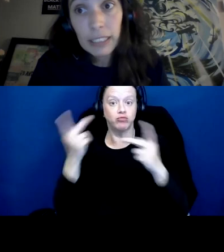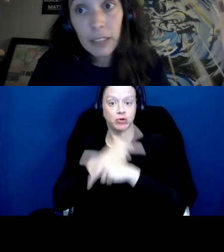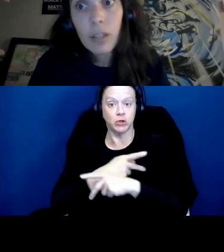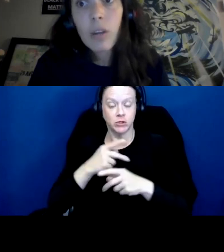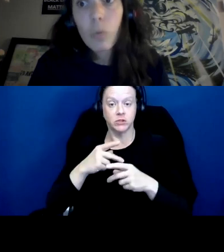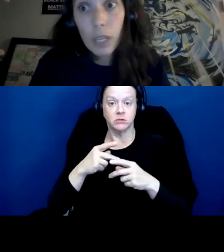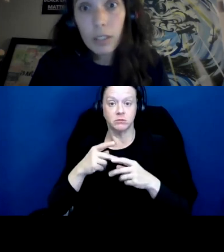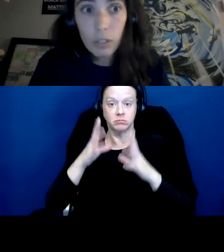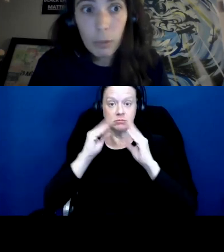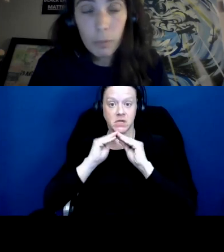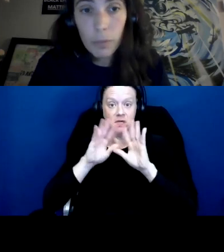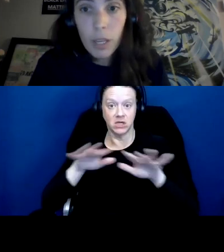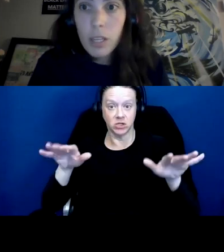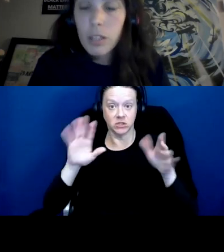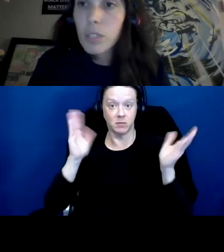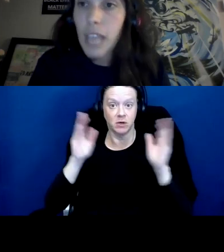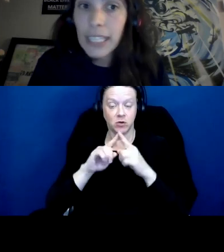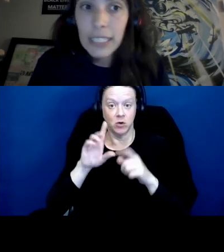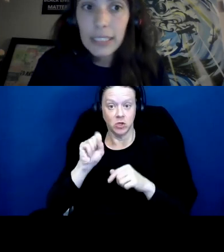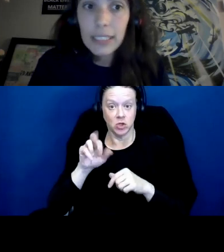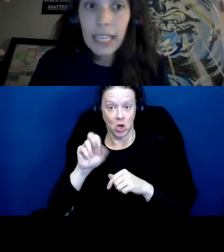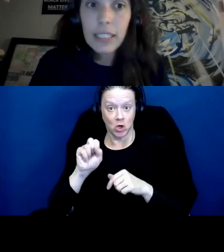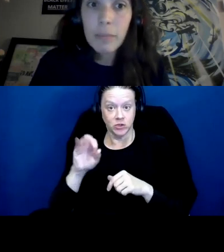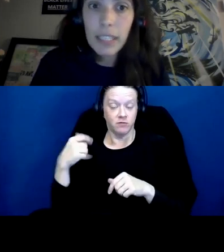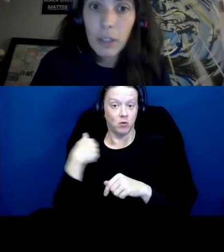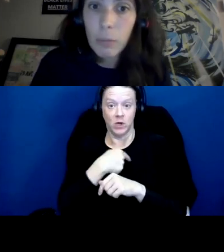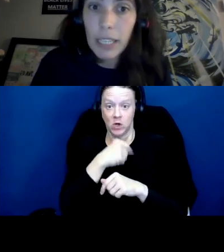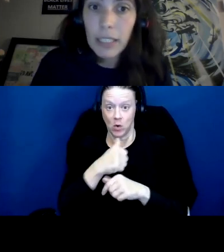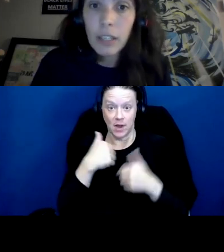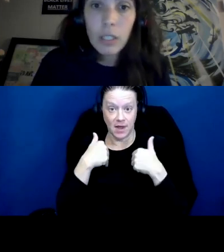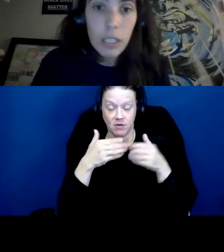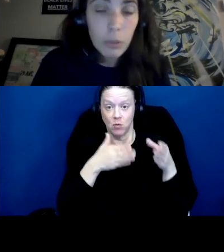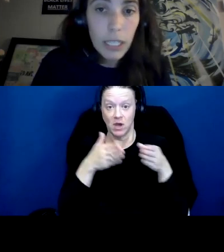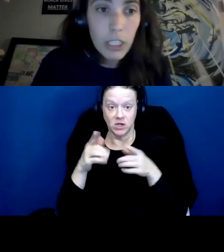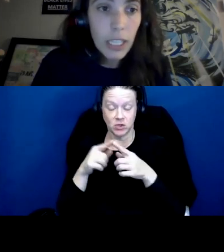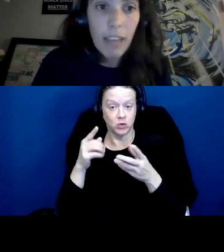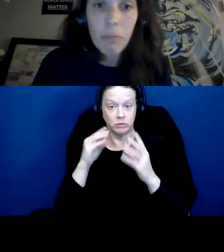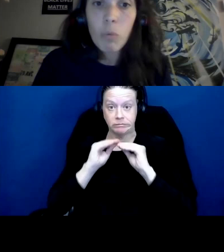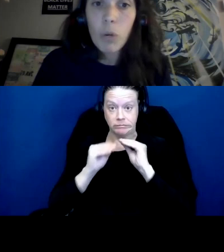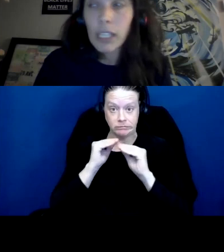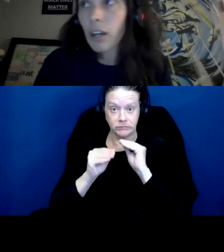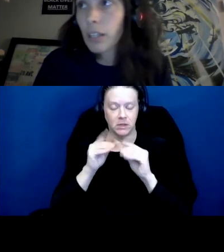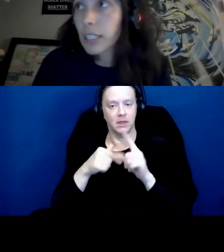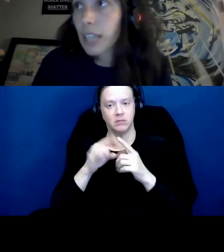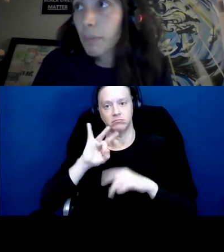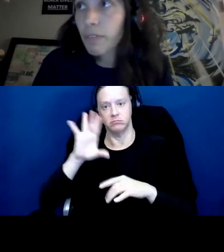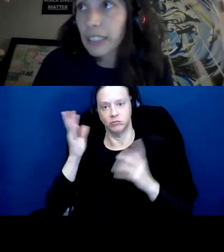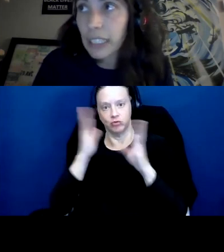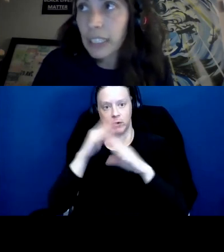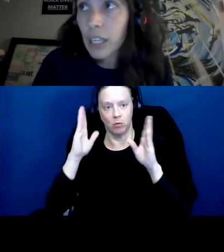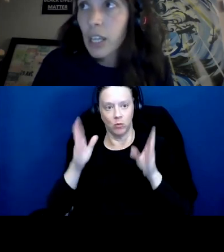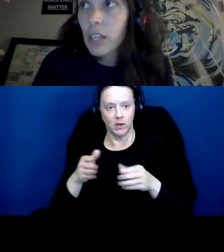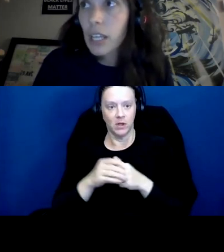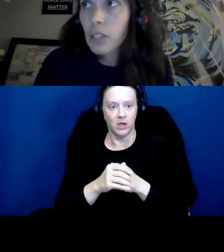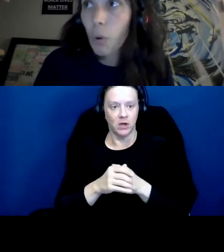a vaccine, we are in trouble. So scientists like Kismekia Corbett and Özlem Tureci have been working on this type of